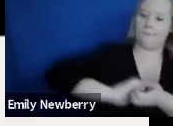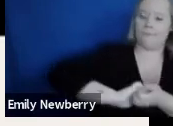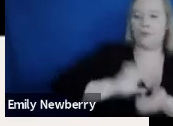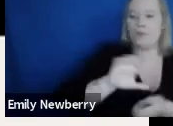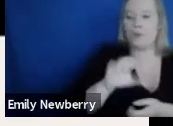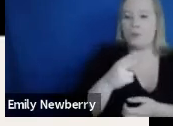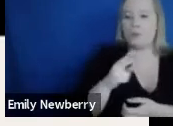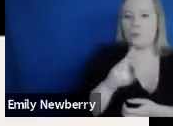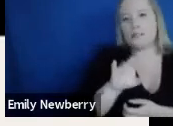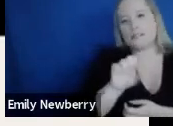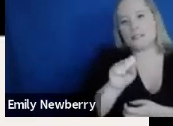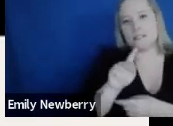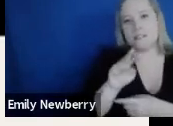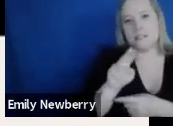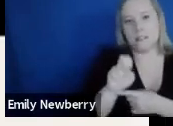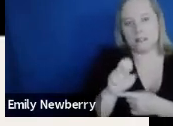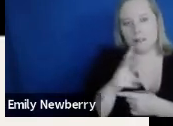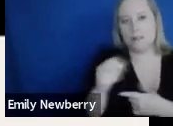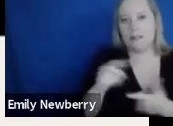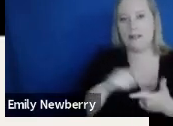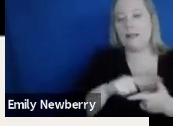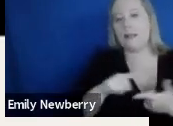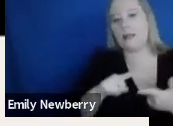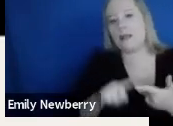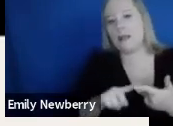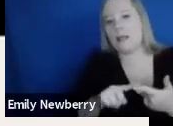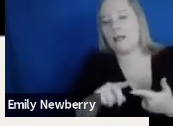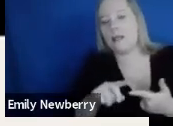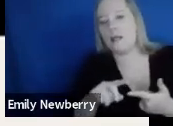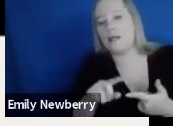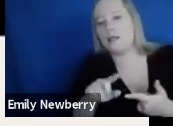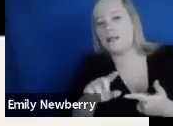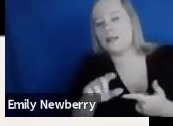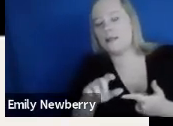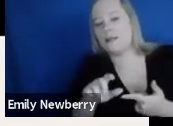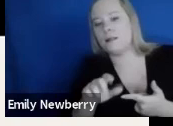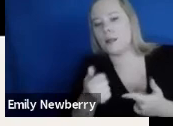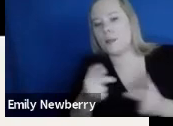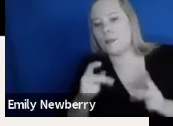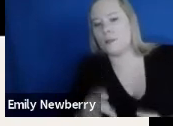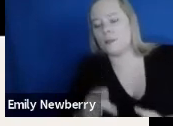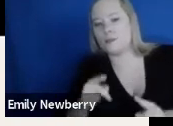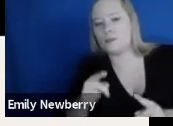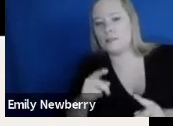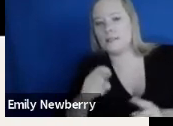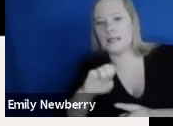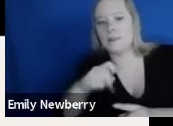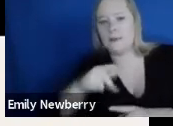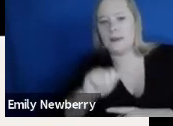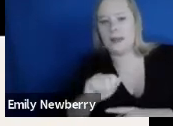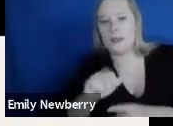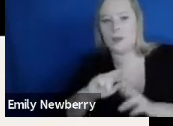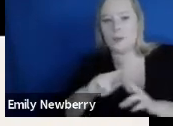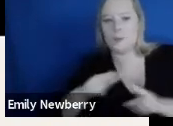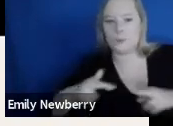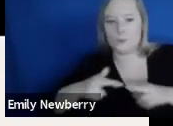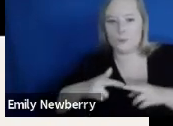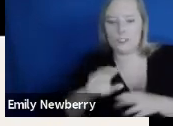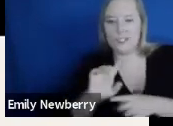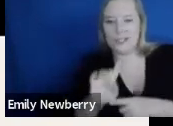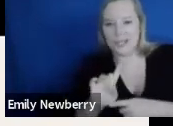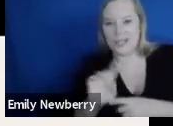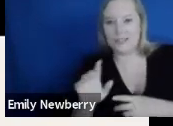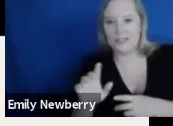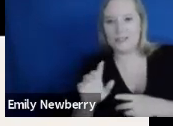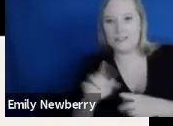Osborn and I know Cheryl Reams has been eavesdropping today. She's an EPA Region 8 who's done a terrific job of kind